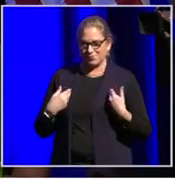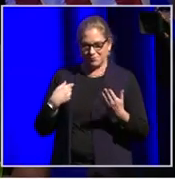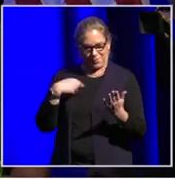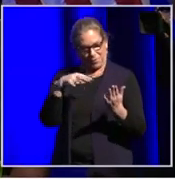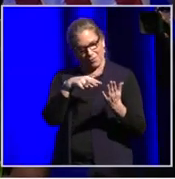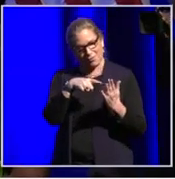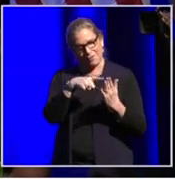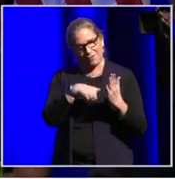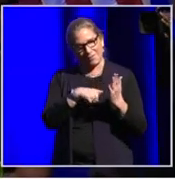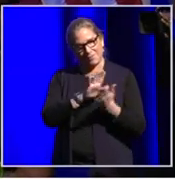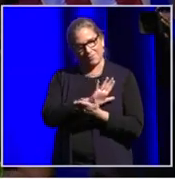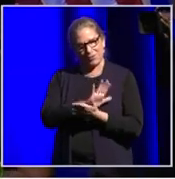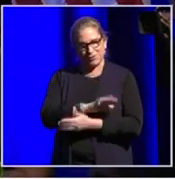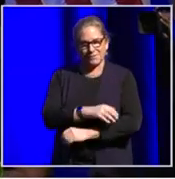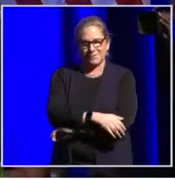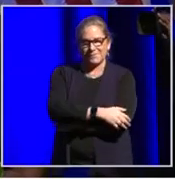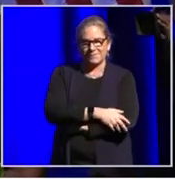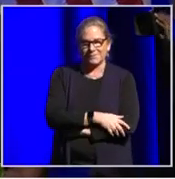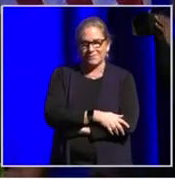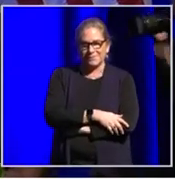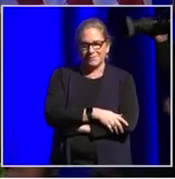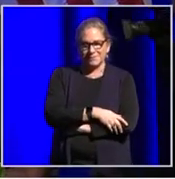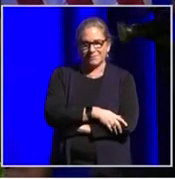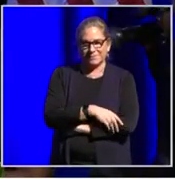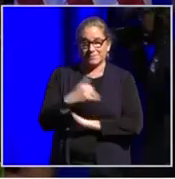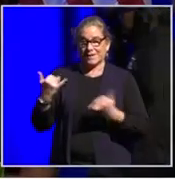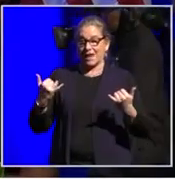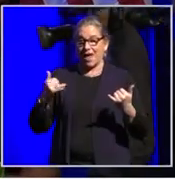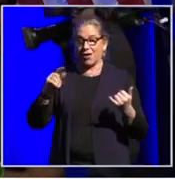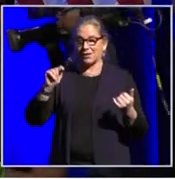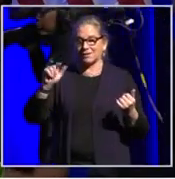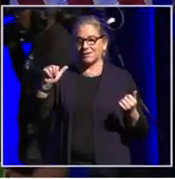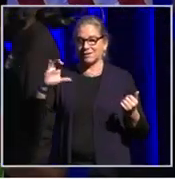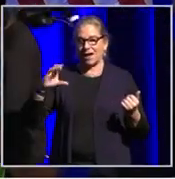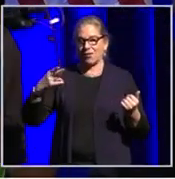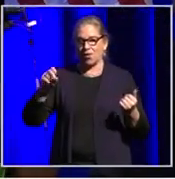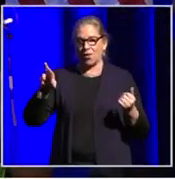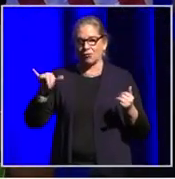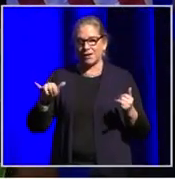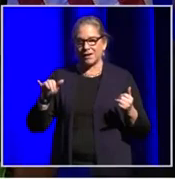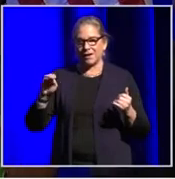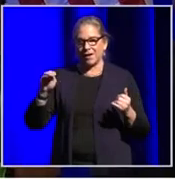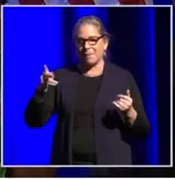Next up is the Honorable Zachary Parker, Council Member of Ward 5.